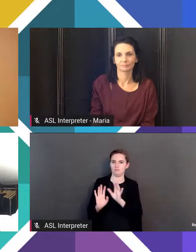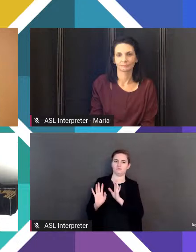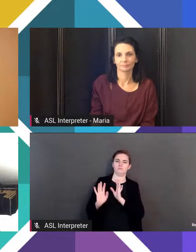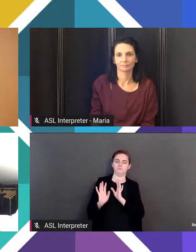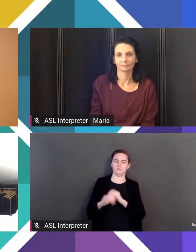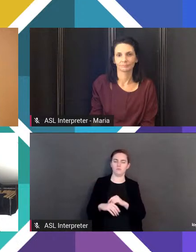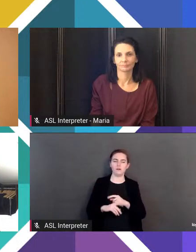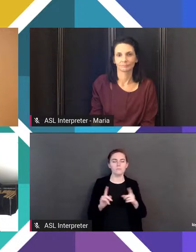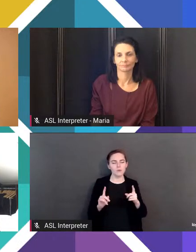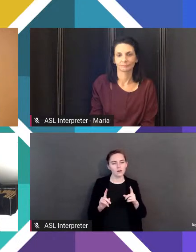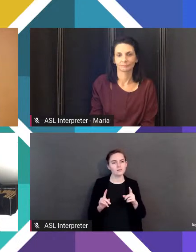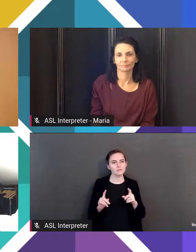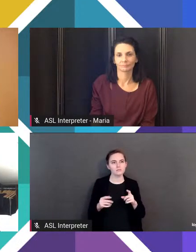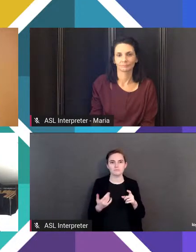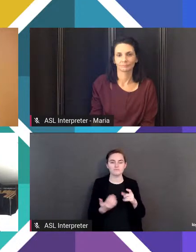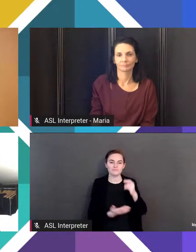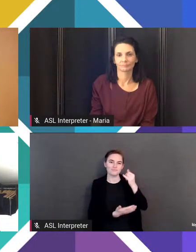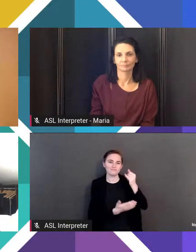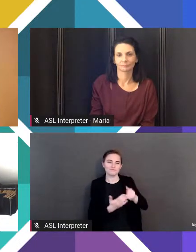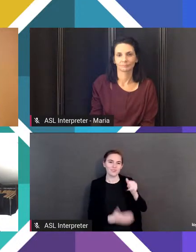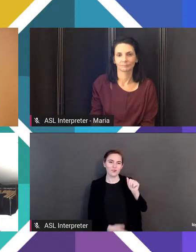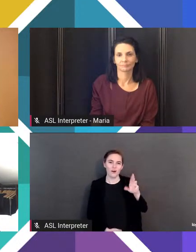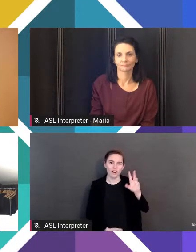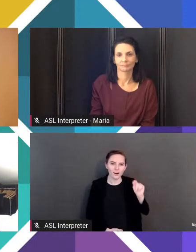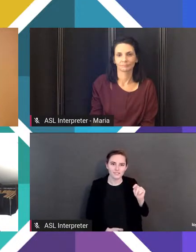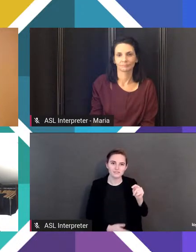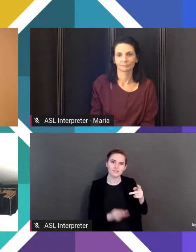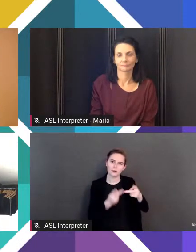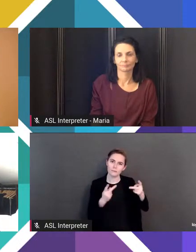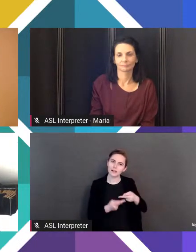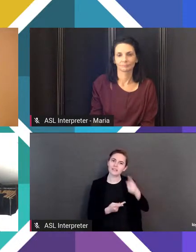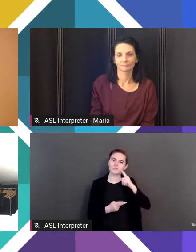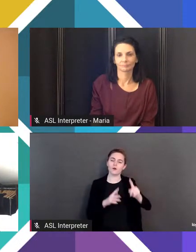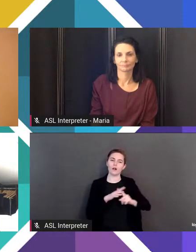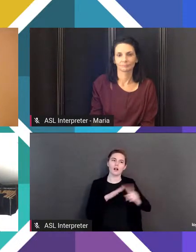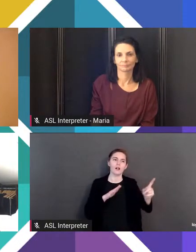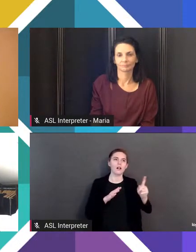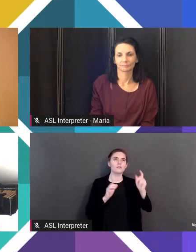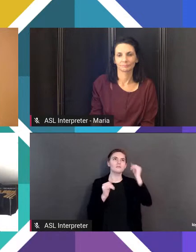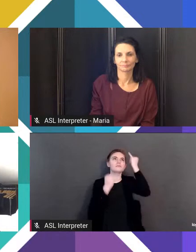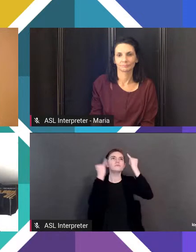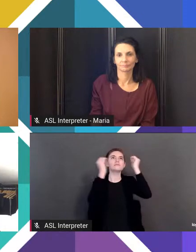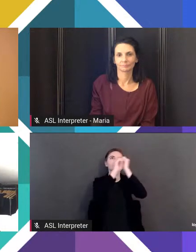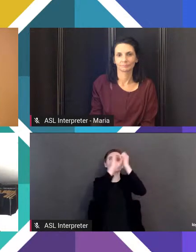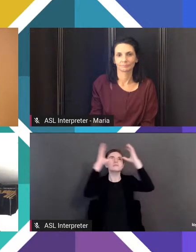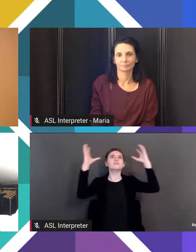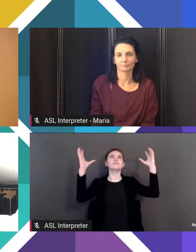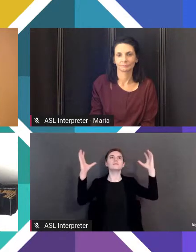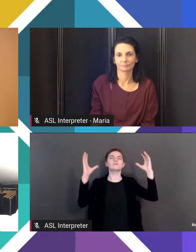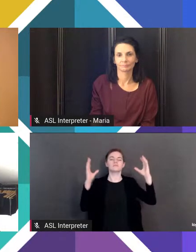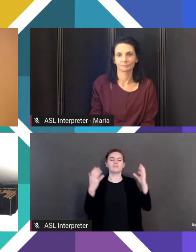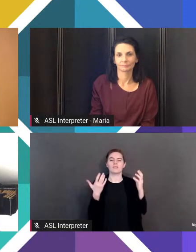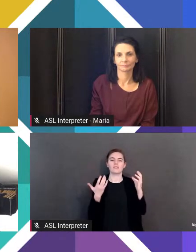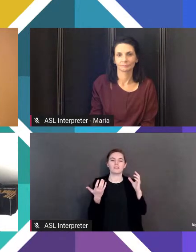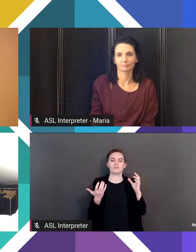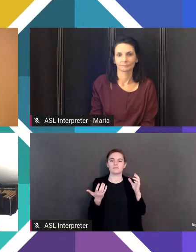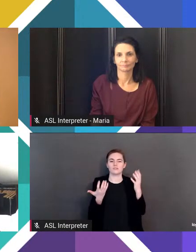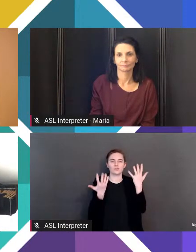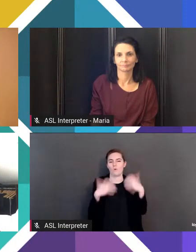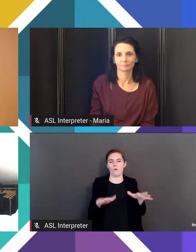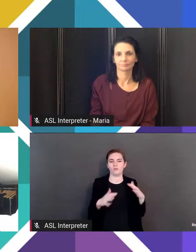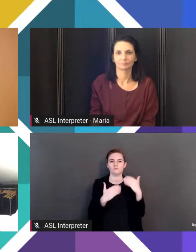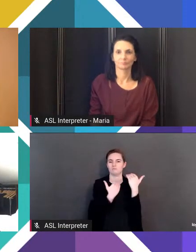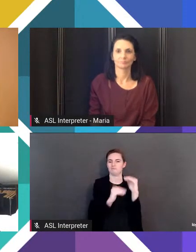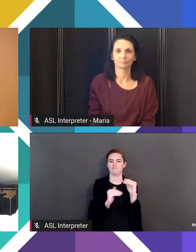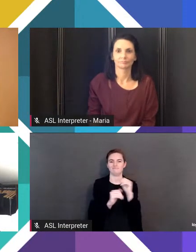place to escape. Why would you want to put confinement on that? Yeah. Well, I want to return to a